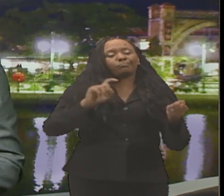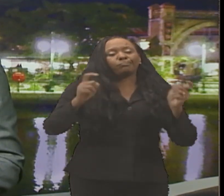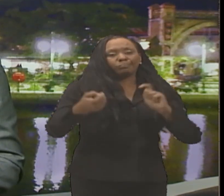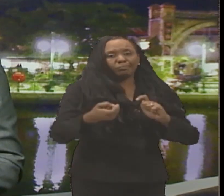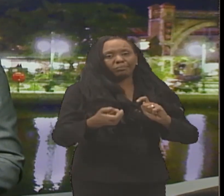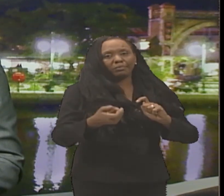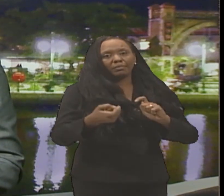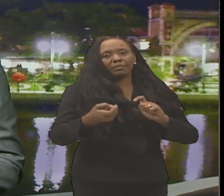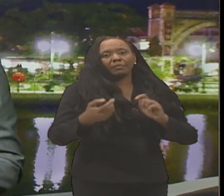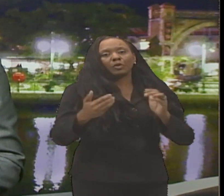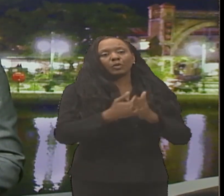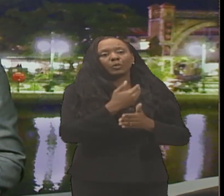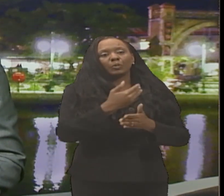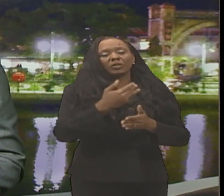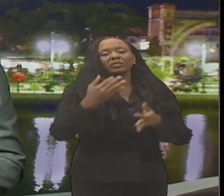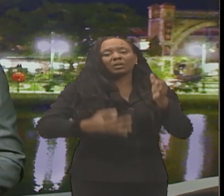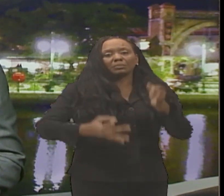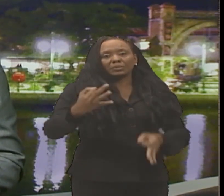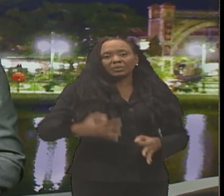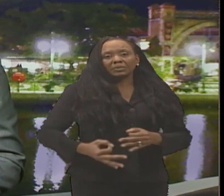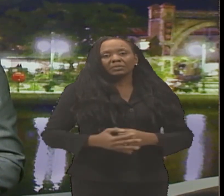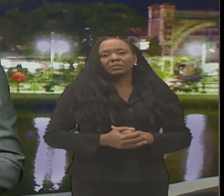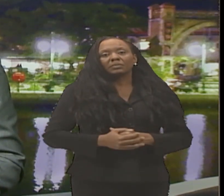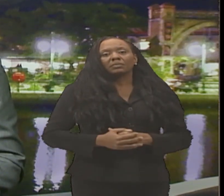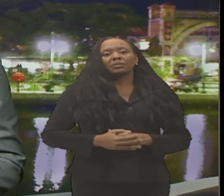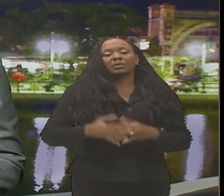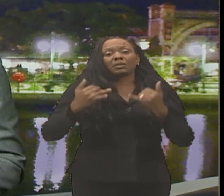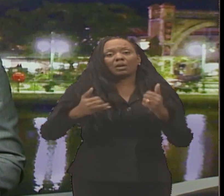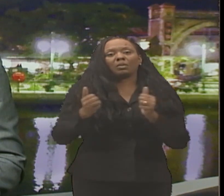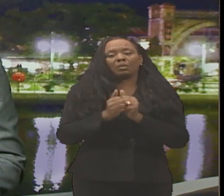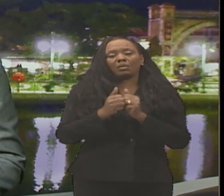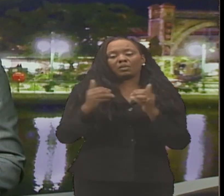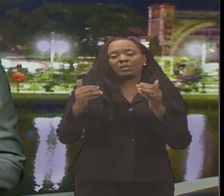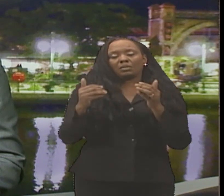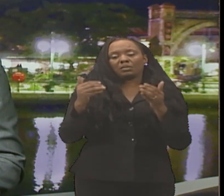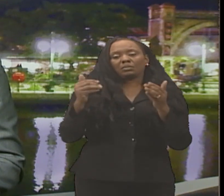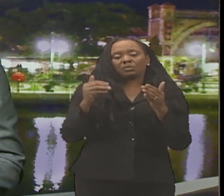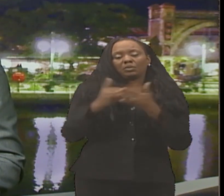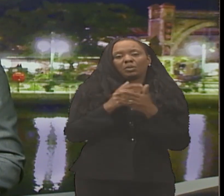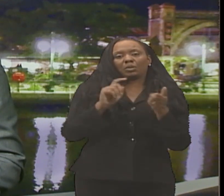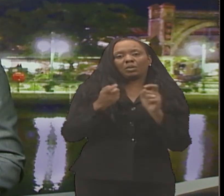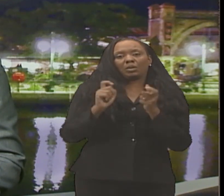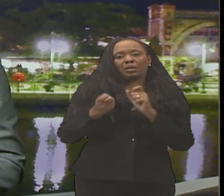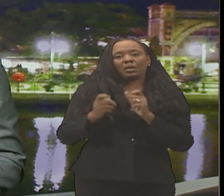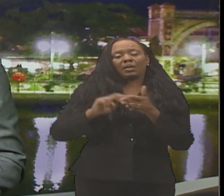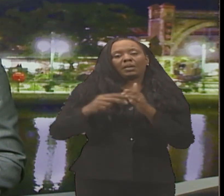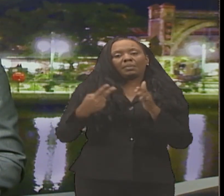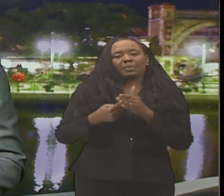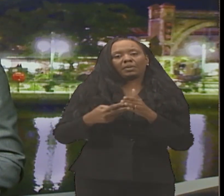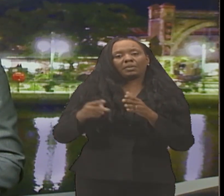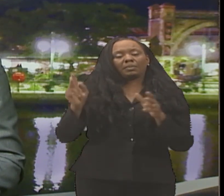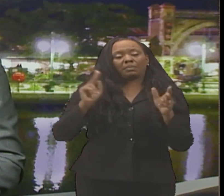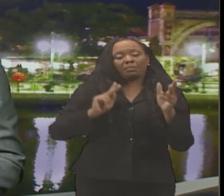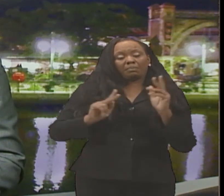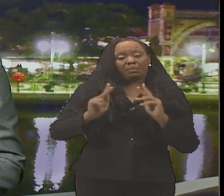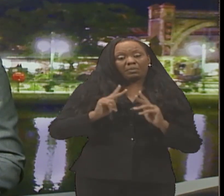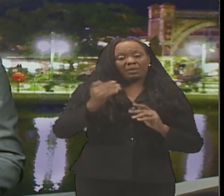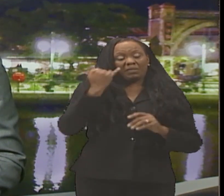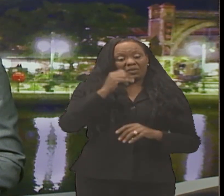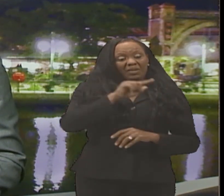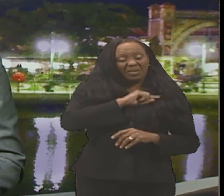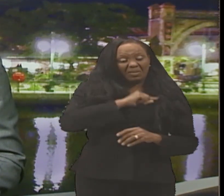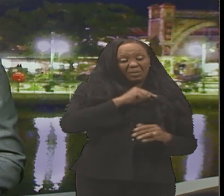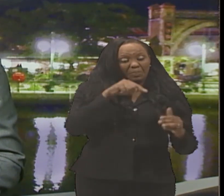Act now being discussed. Under those amendments, judges will no longer be compelled to impose the death penalty on people guilty of